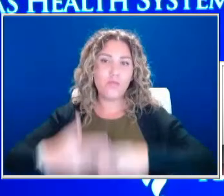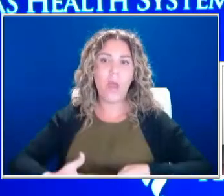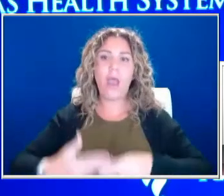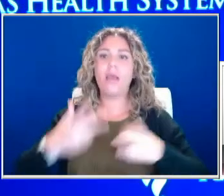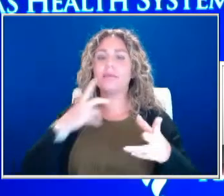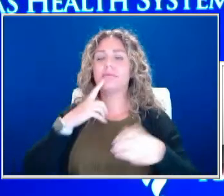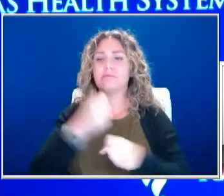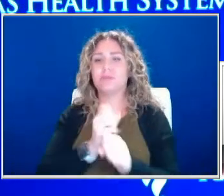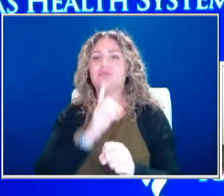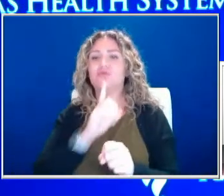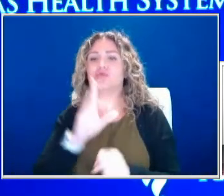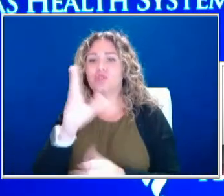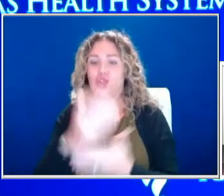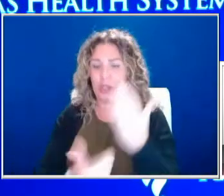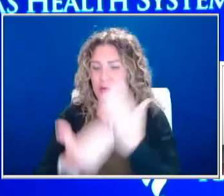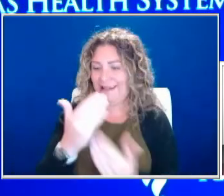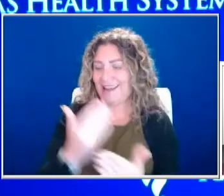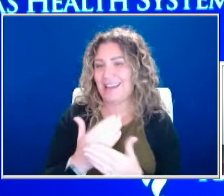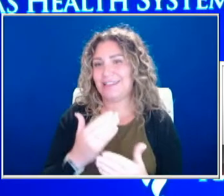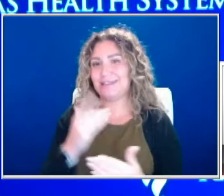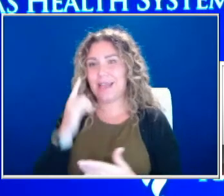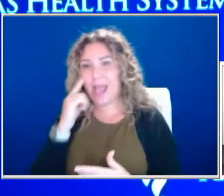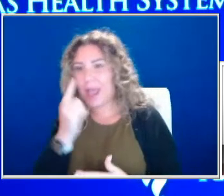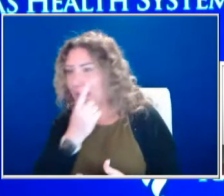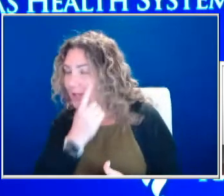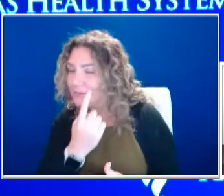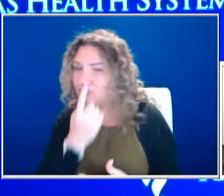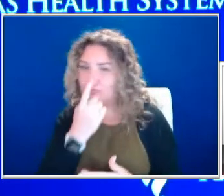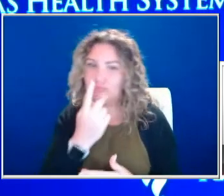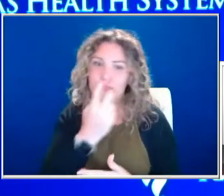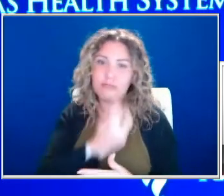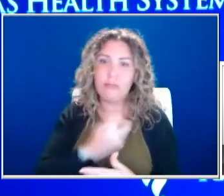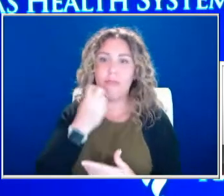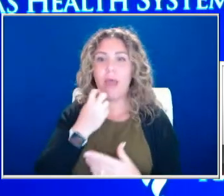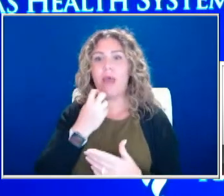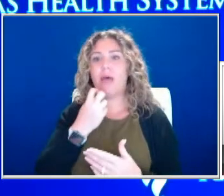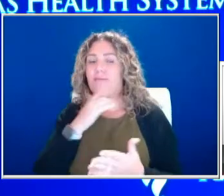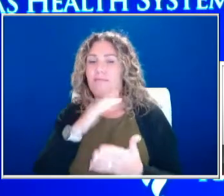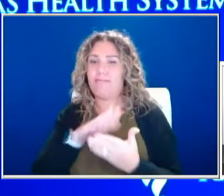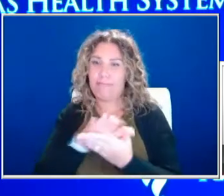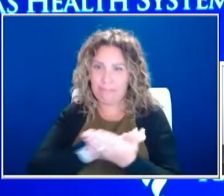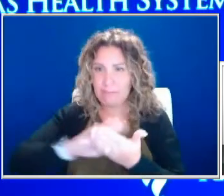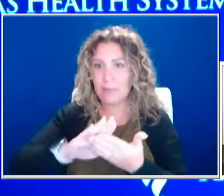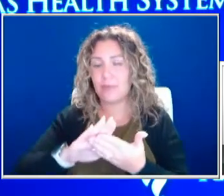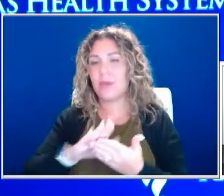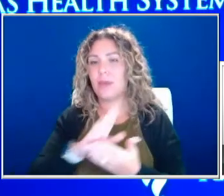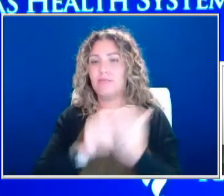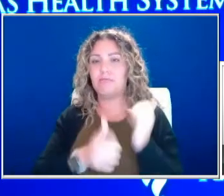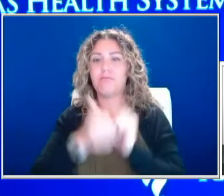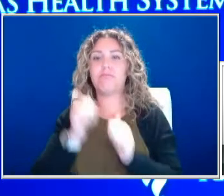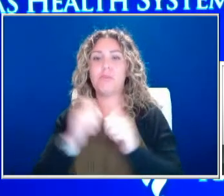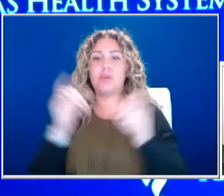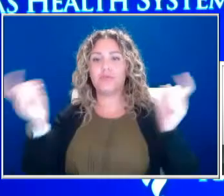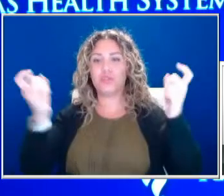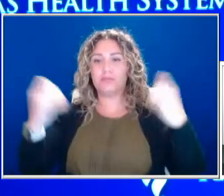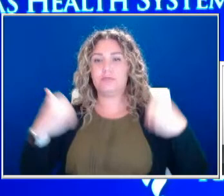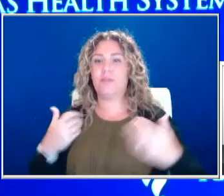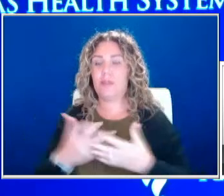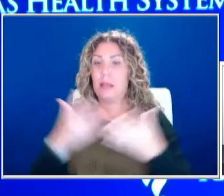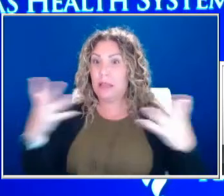hands in your eyes, your nose, your mouth, in adequate hand hygiene. I think most gyms probably have a lot of